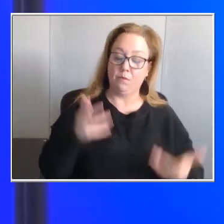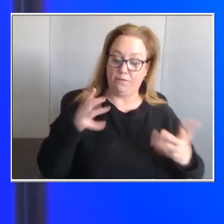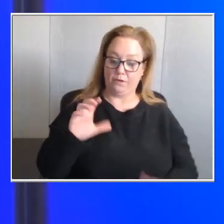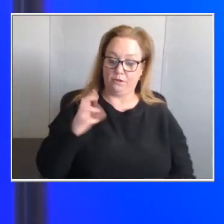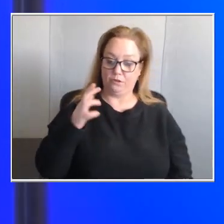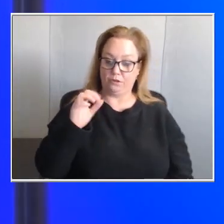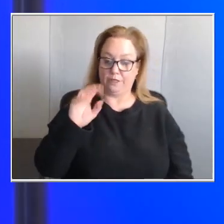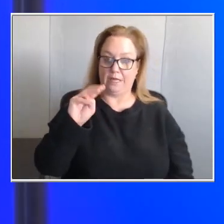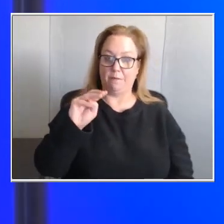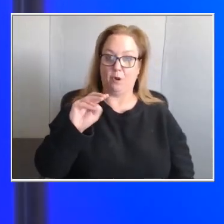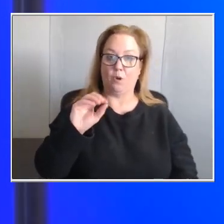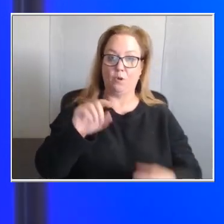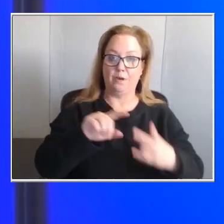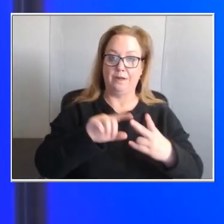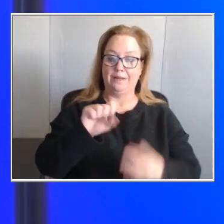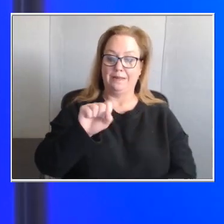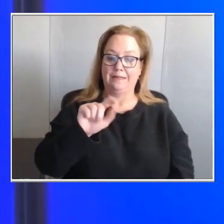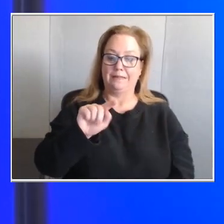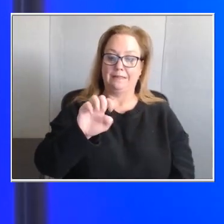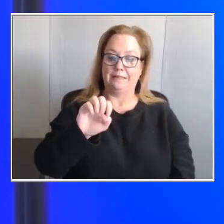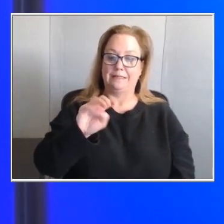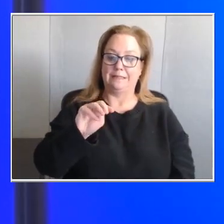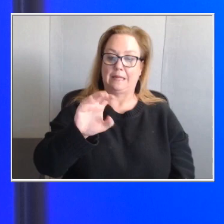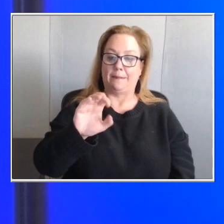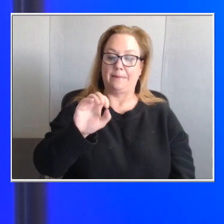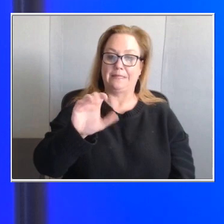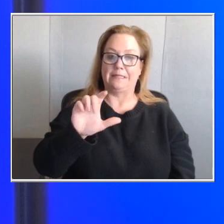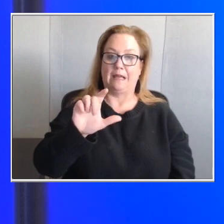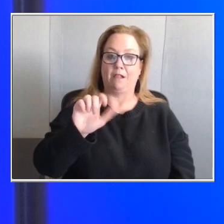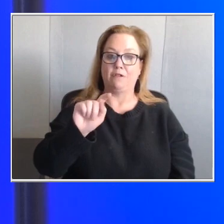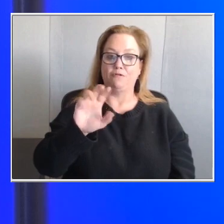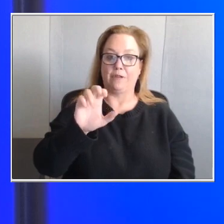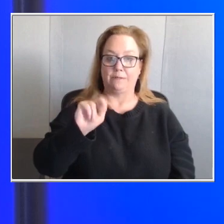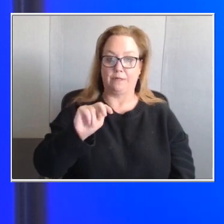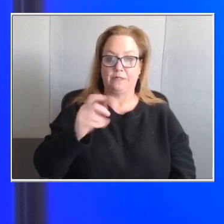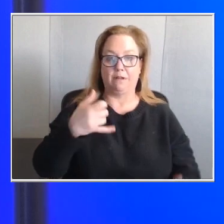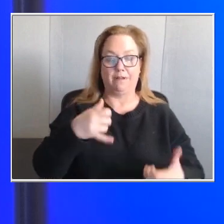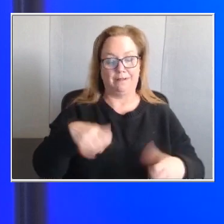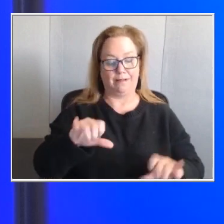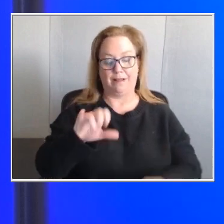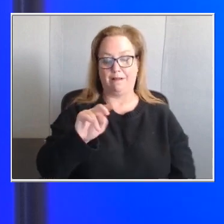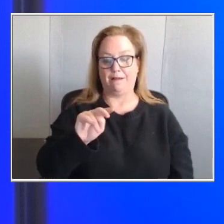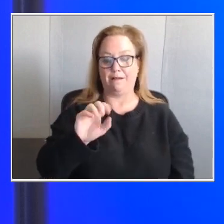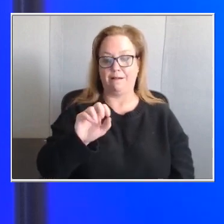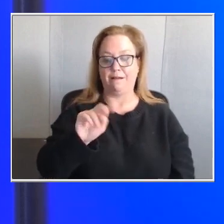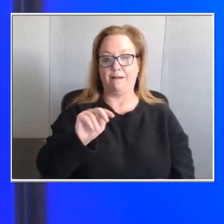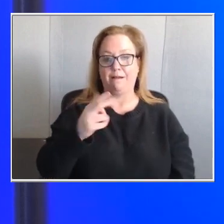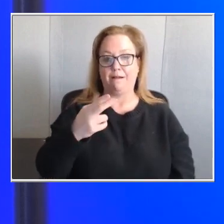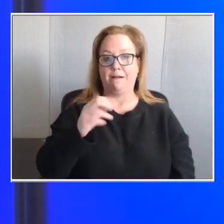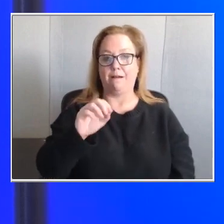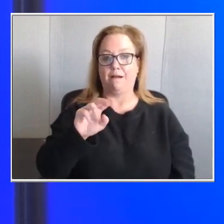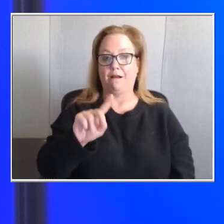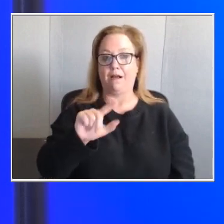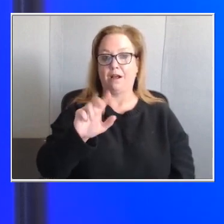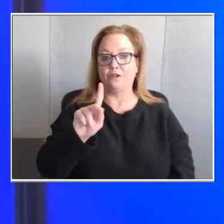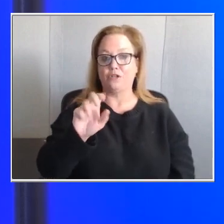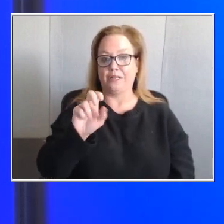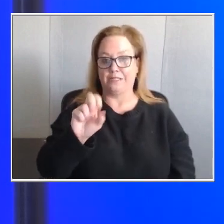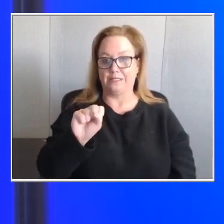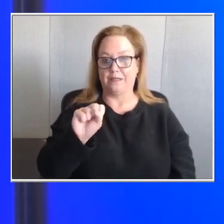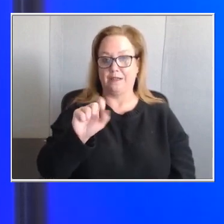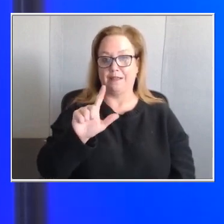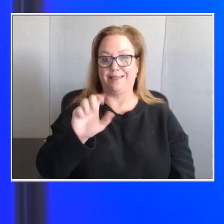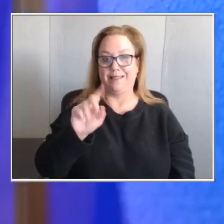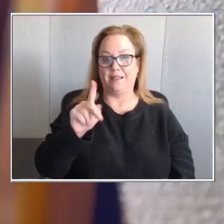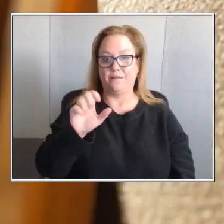cell transplant, the woman you're about to meet still had non-Hodgkin's lymphoma. That's when she heard about a study testing a new approach to treat